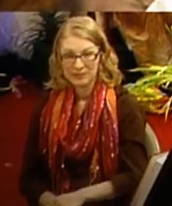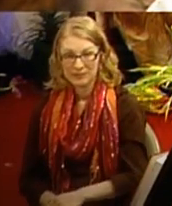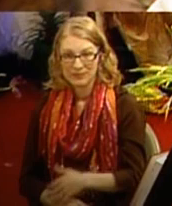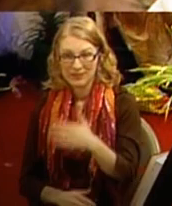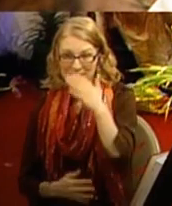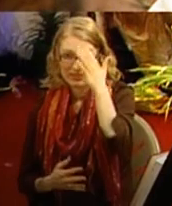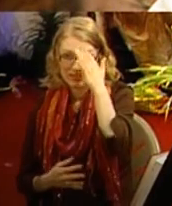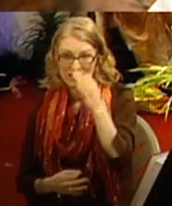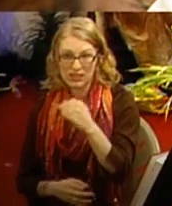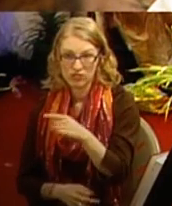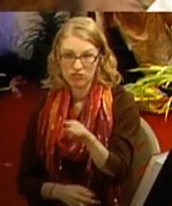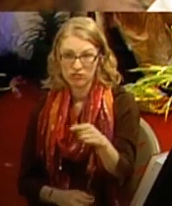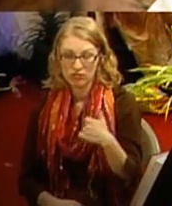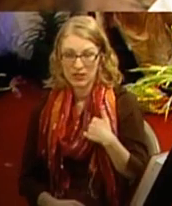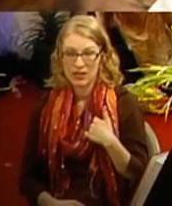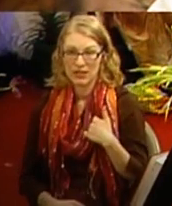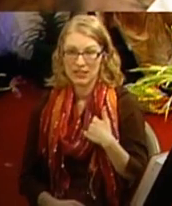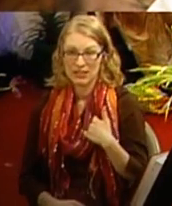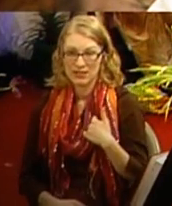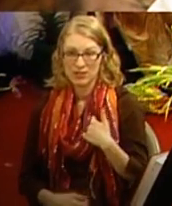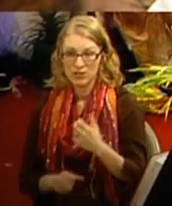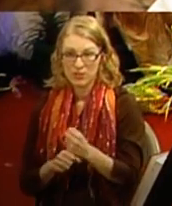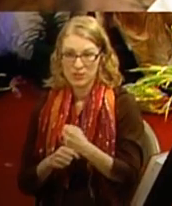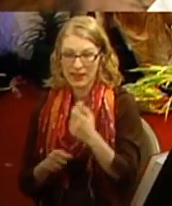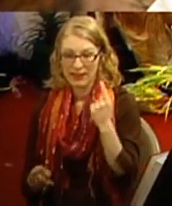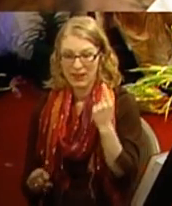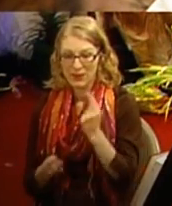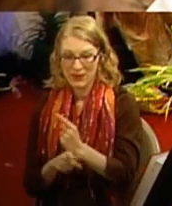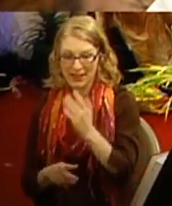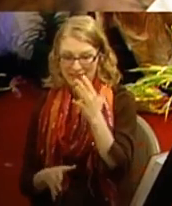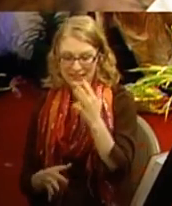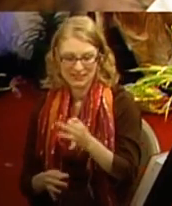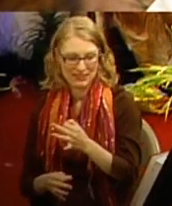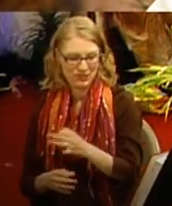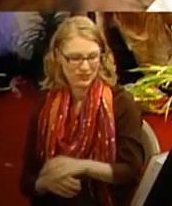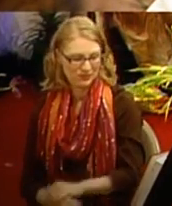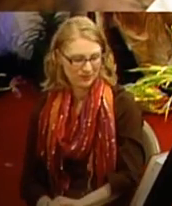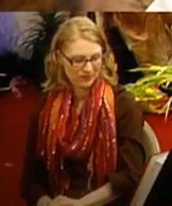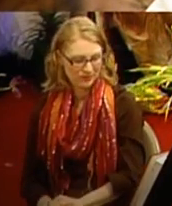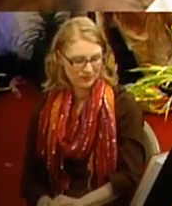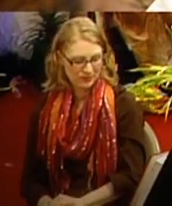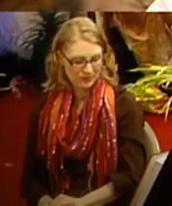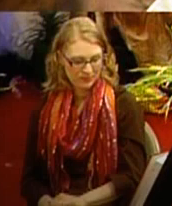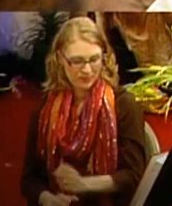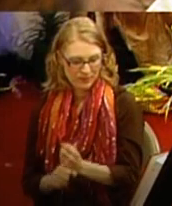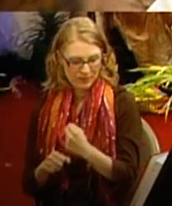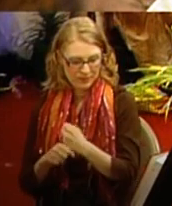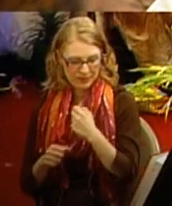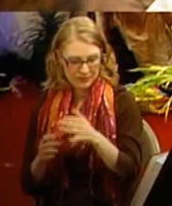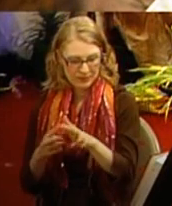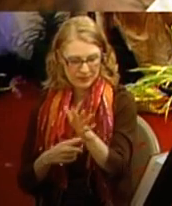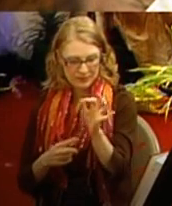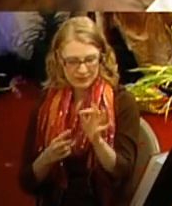It's up to you and it's up to me to make the right decision, to make that choice,